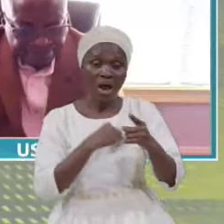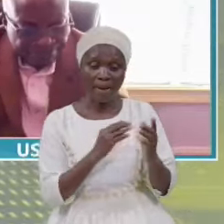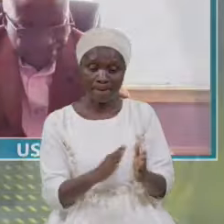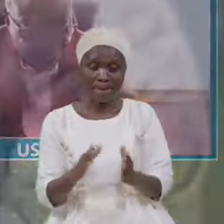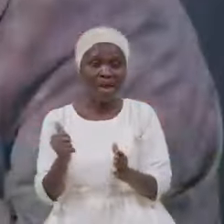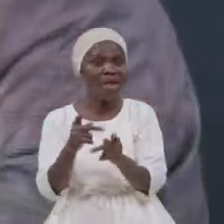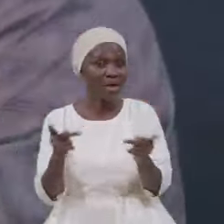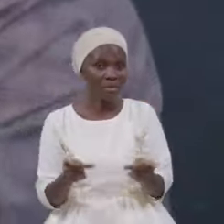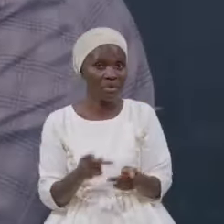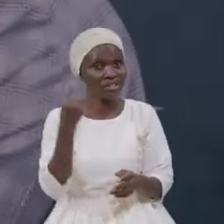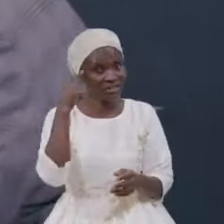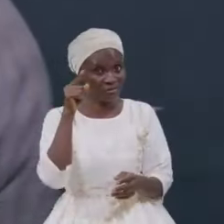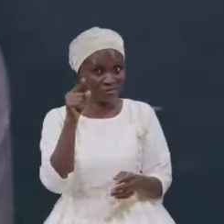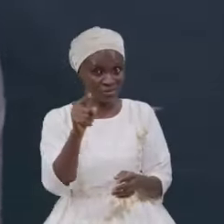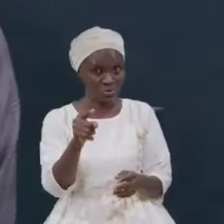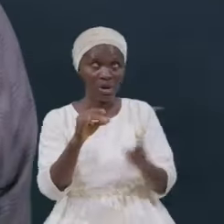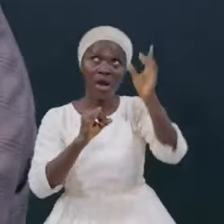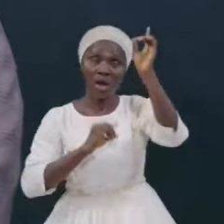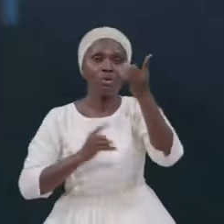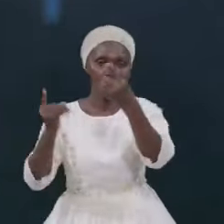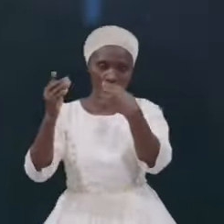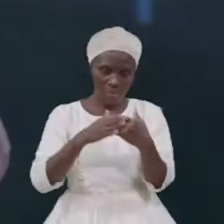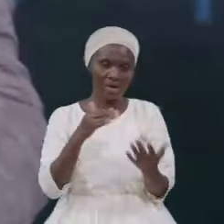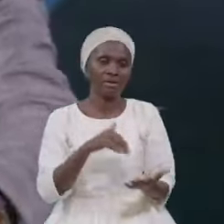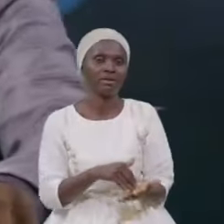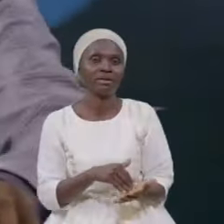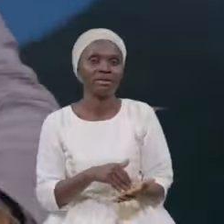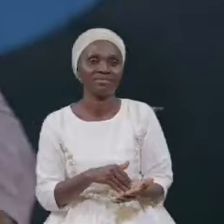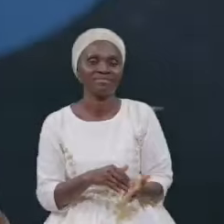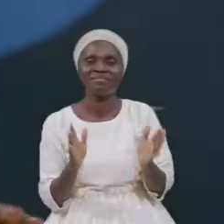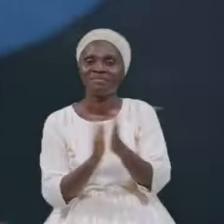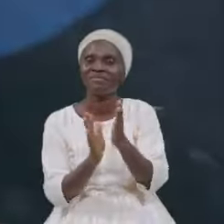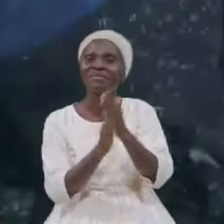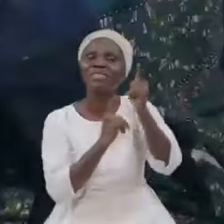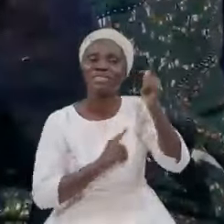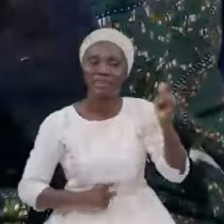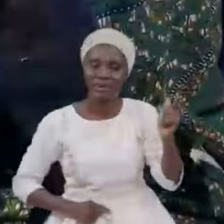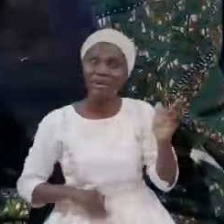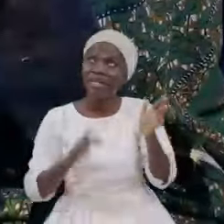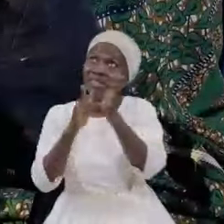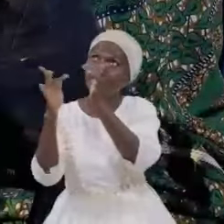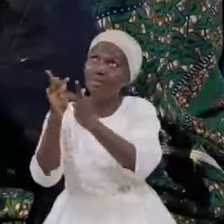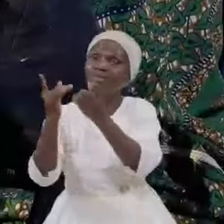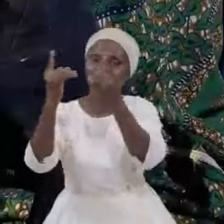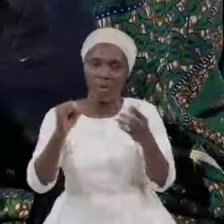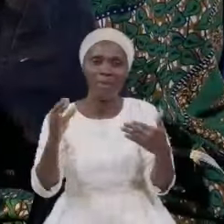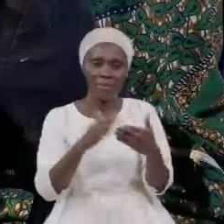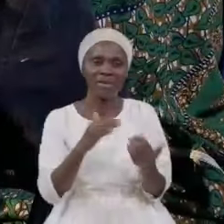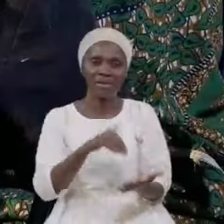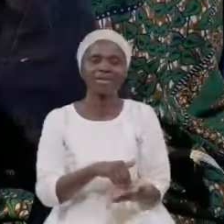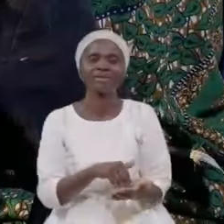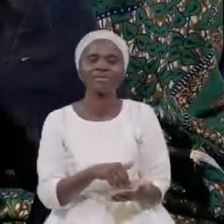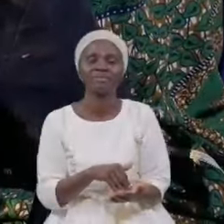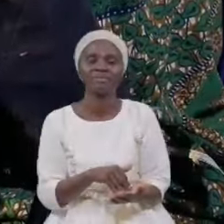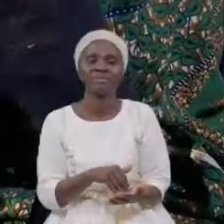come again. Praise the Lord, Jesus is coming again. I said, Jesus is